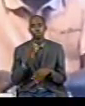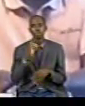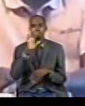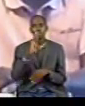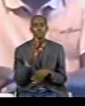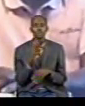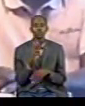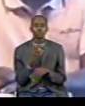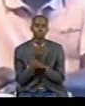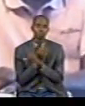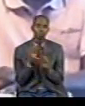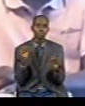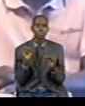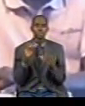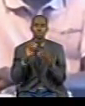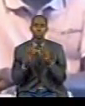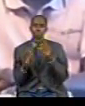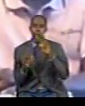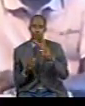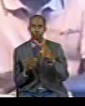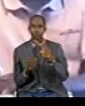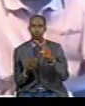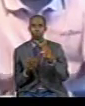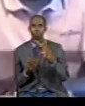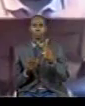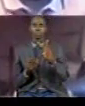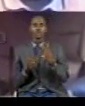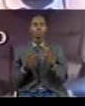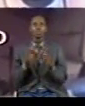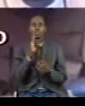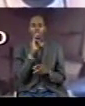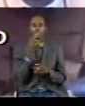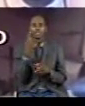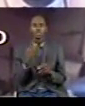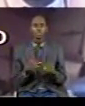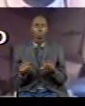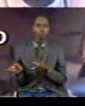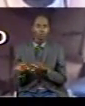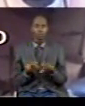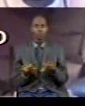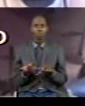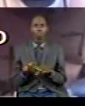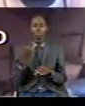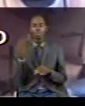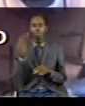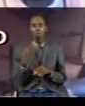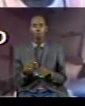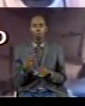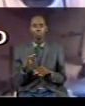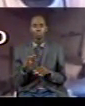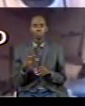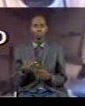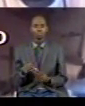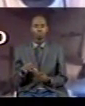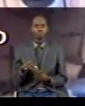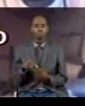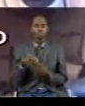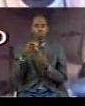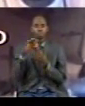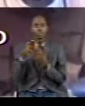2 is the performance of precious and